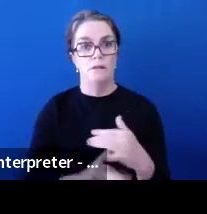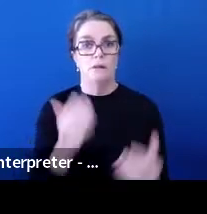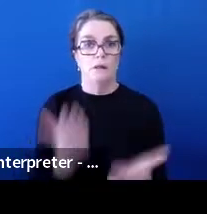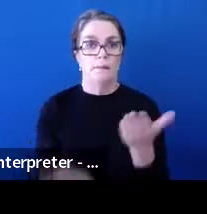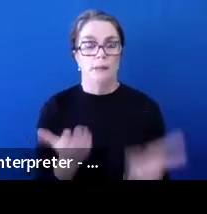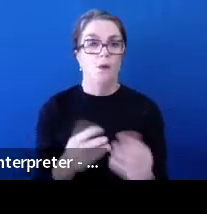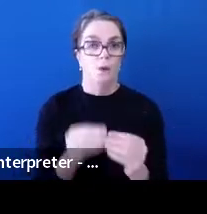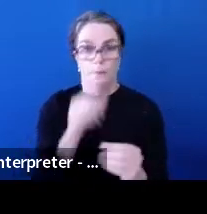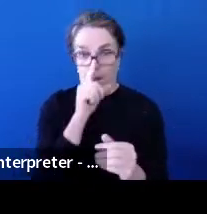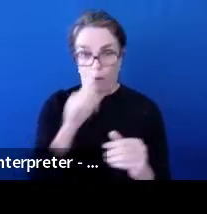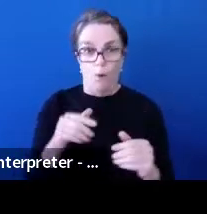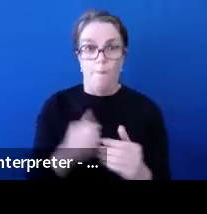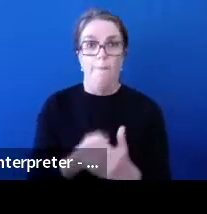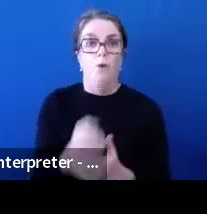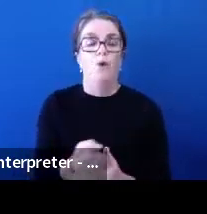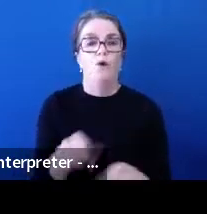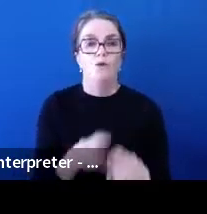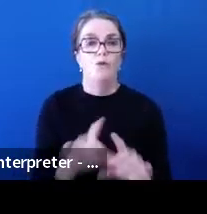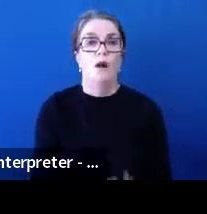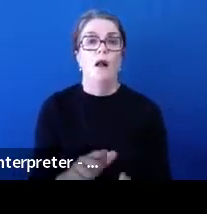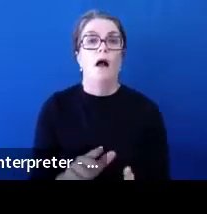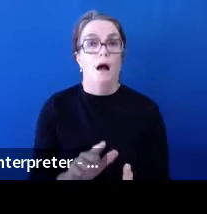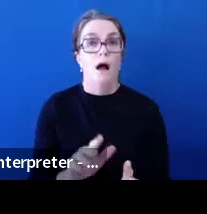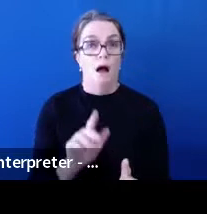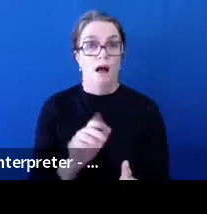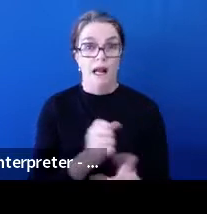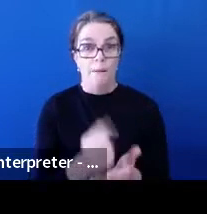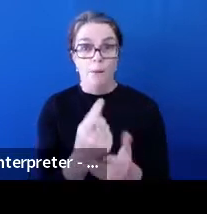there, people from the Middle East.